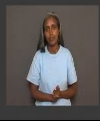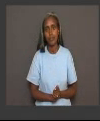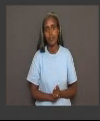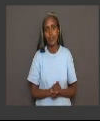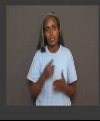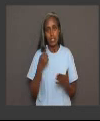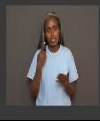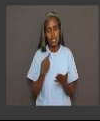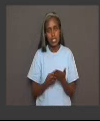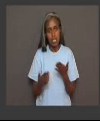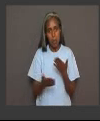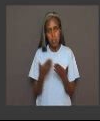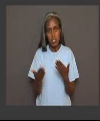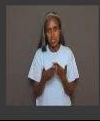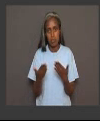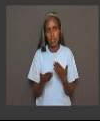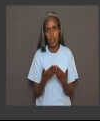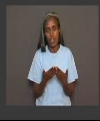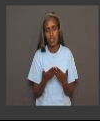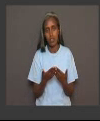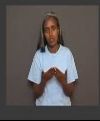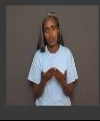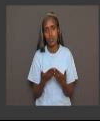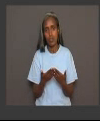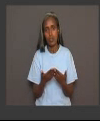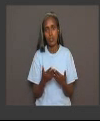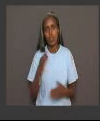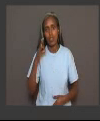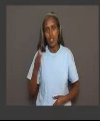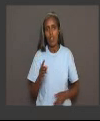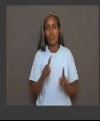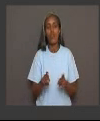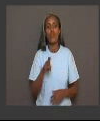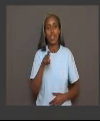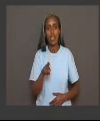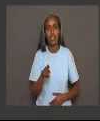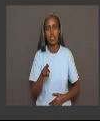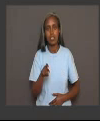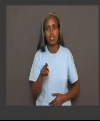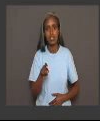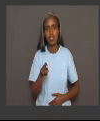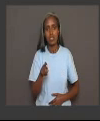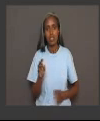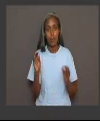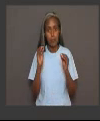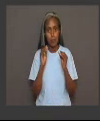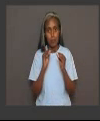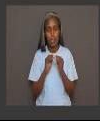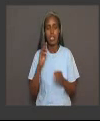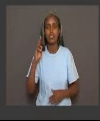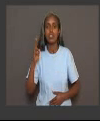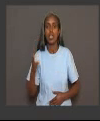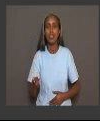This can be simplified to f of x plus